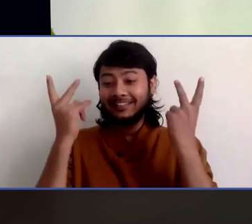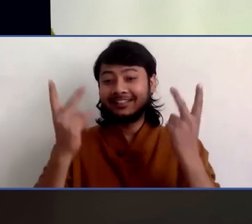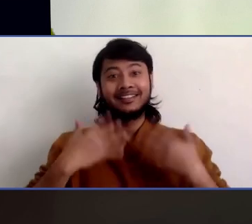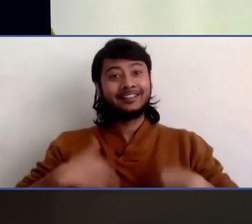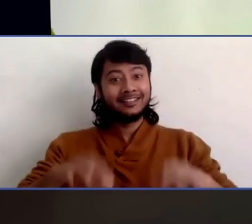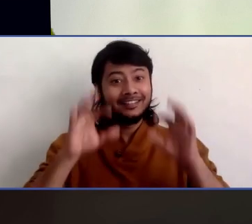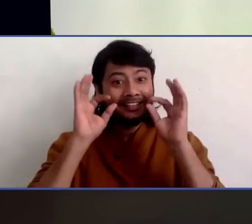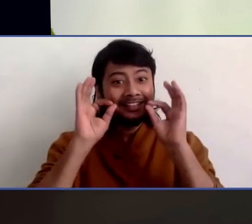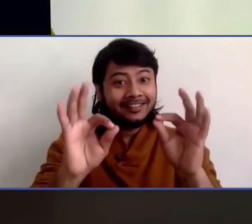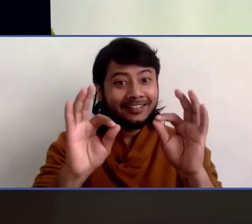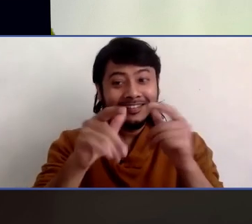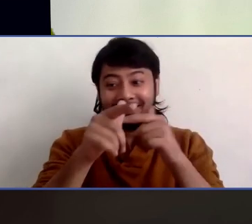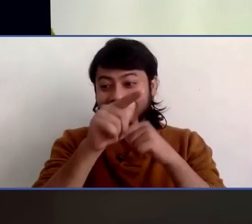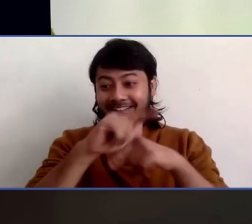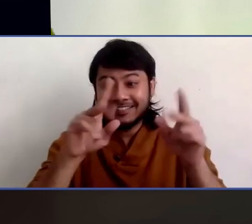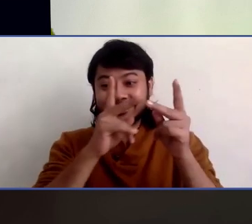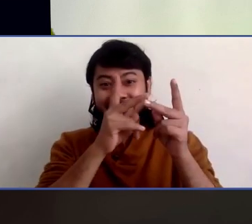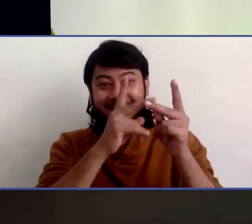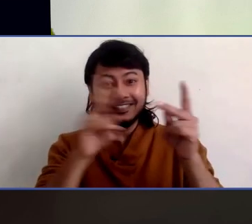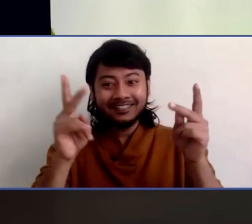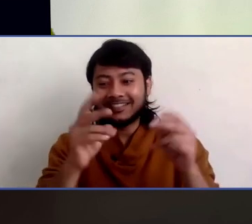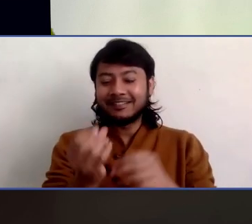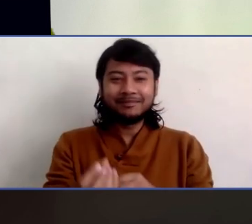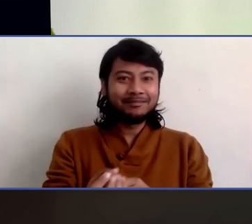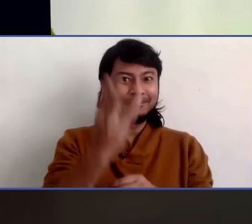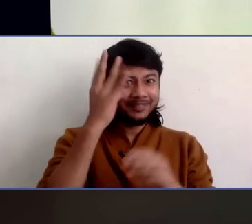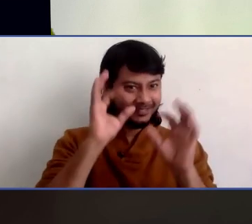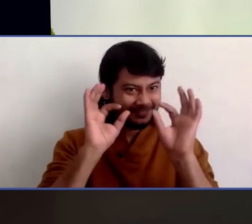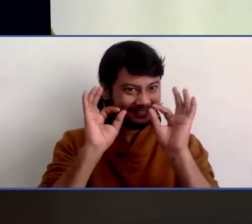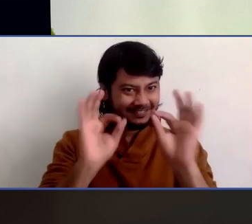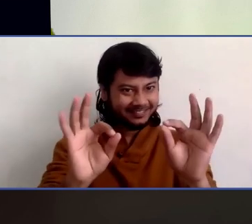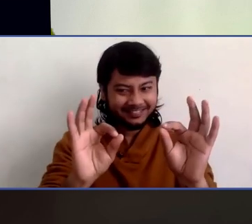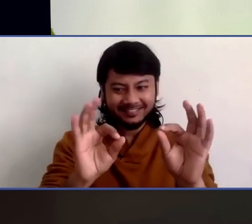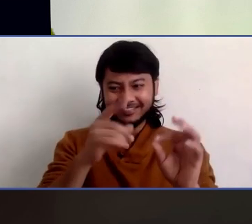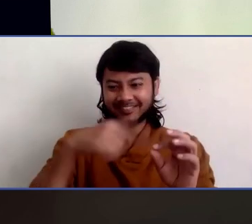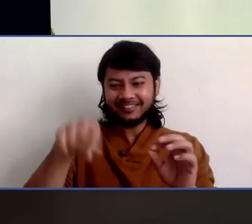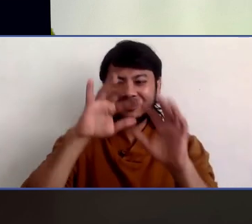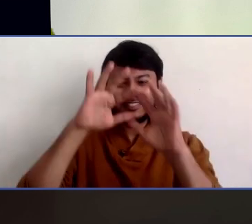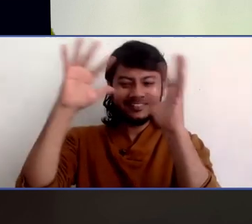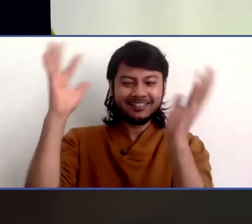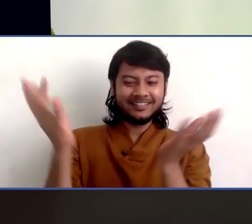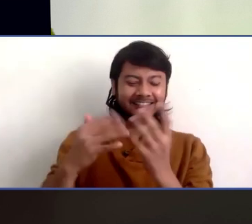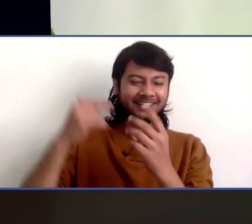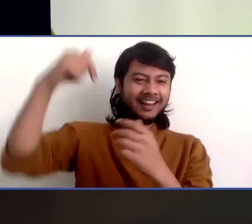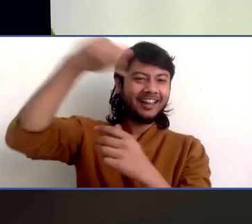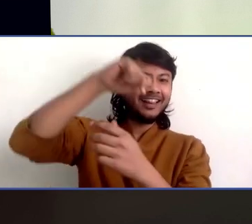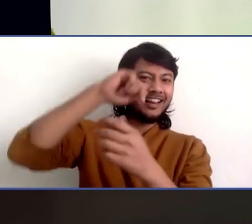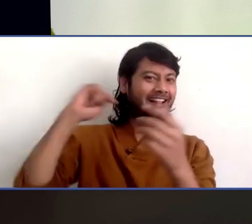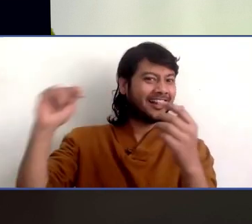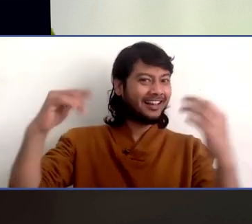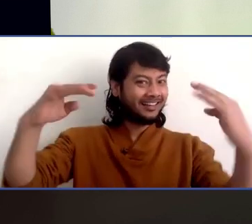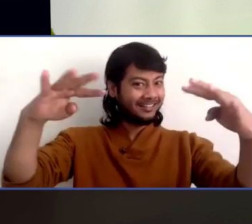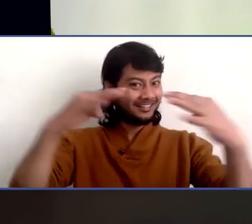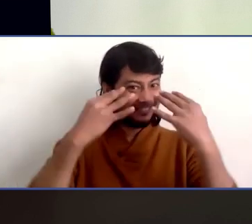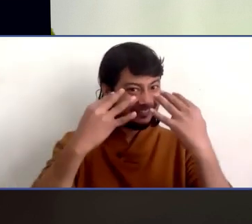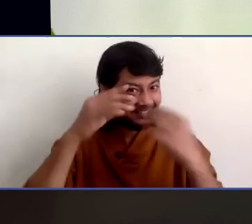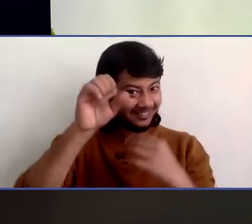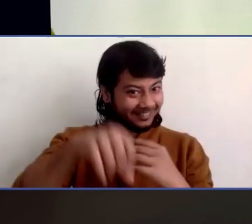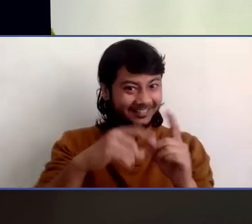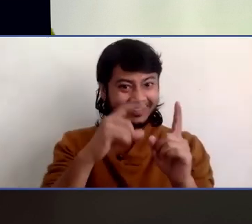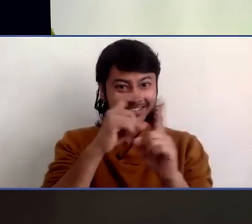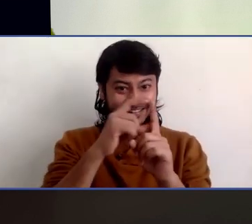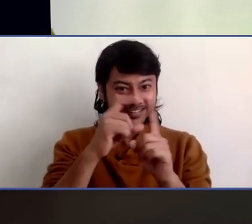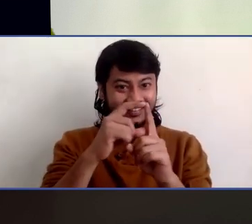morning? You all must be joining in from various parts of the world, right? Delhi,